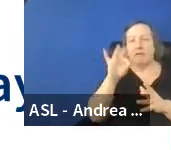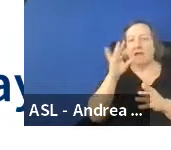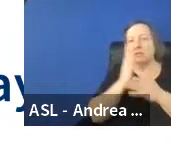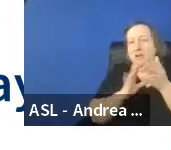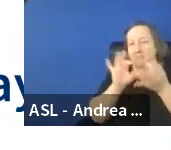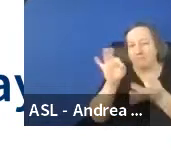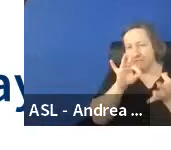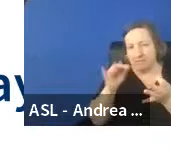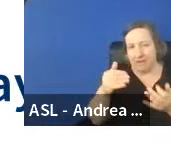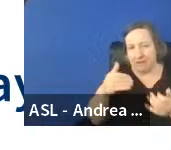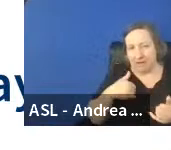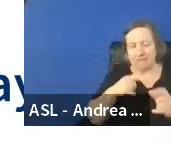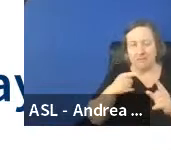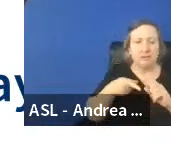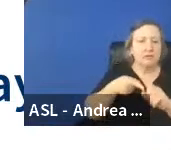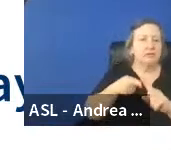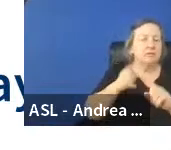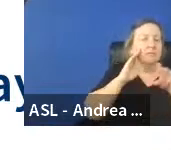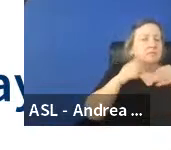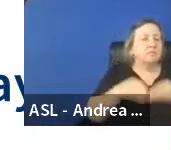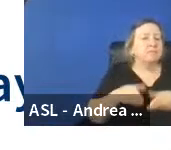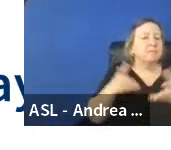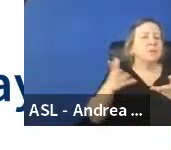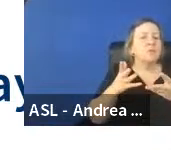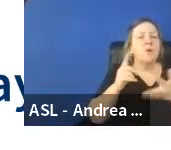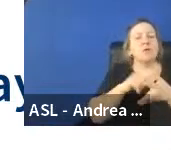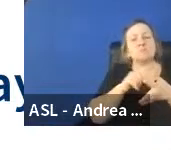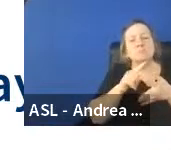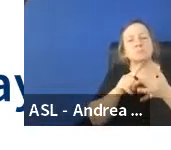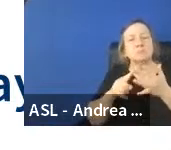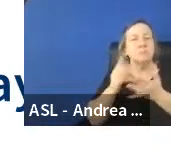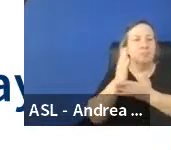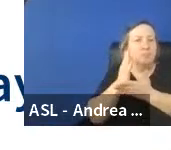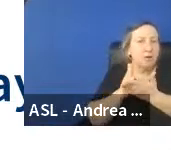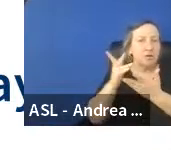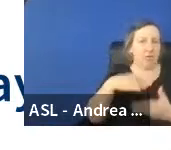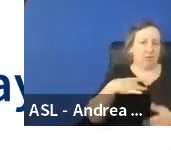here really focuses on some of those attributes associated with,